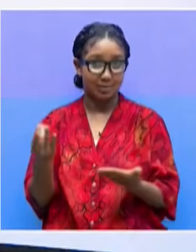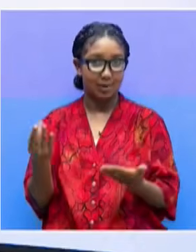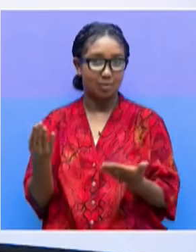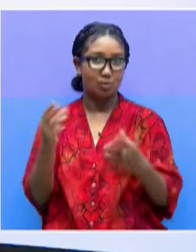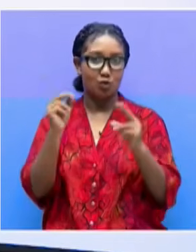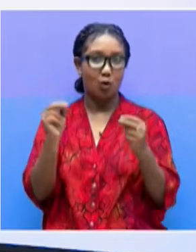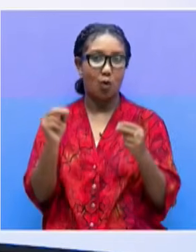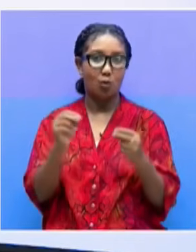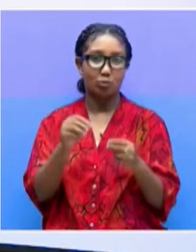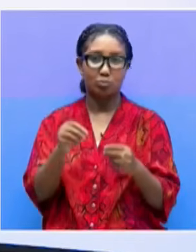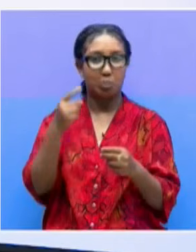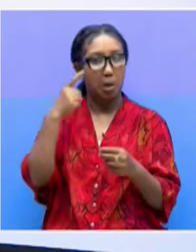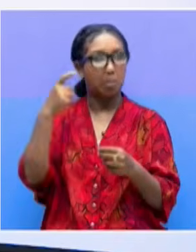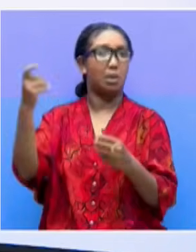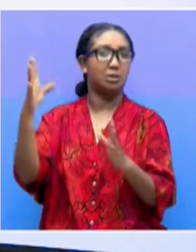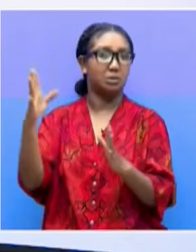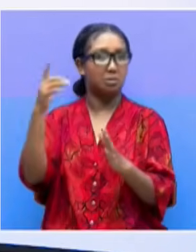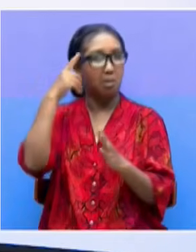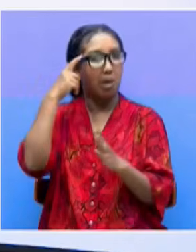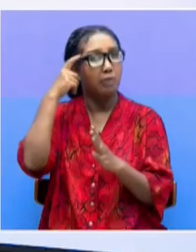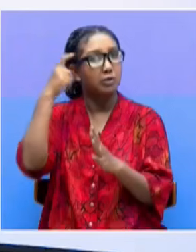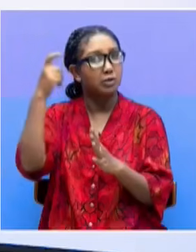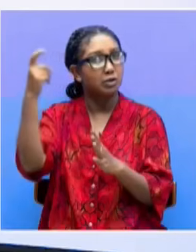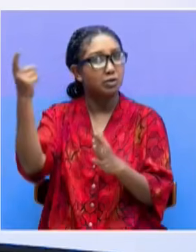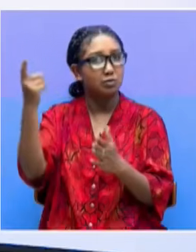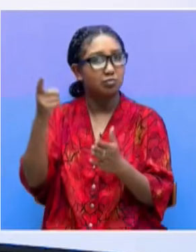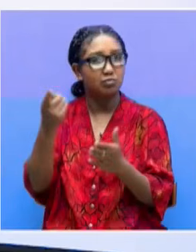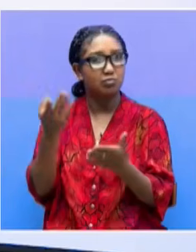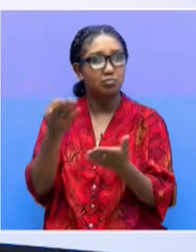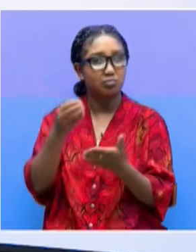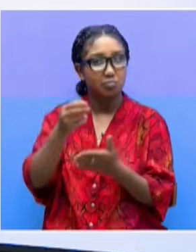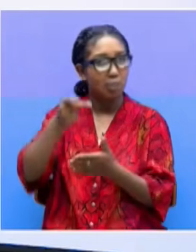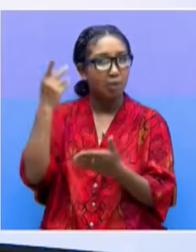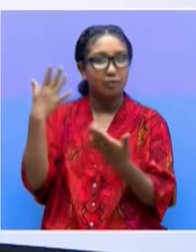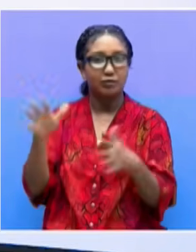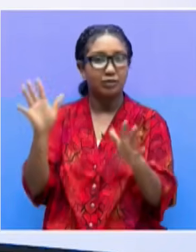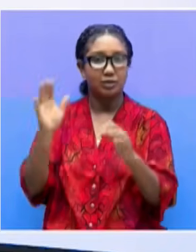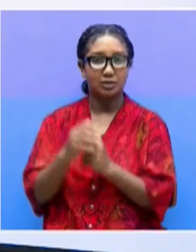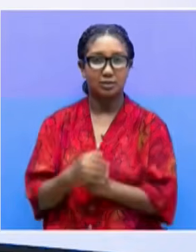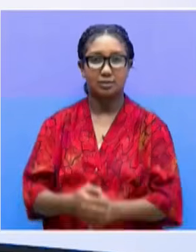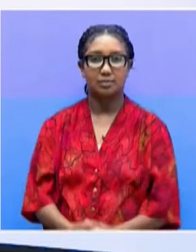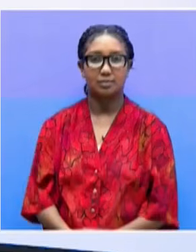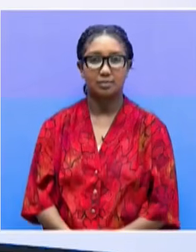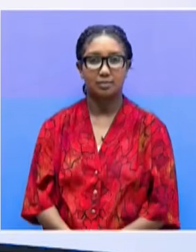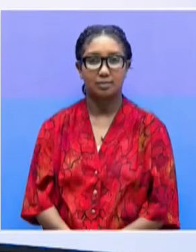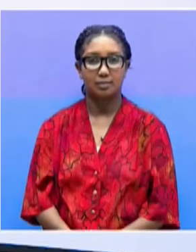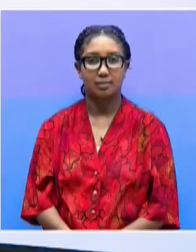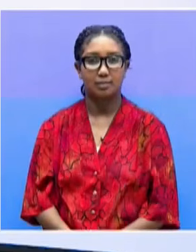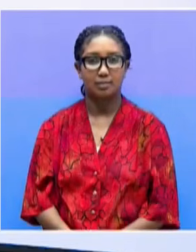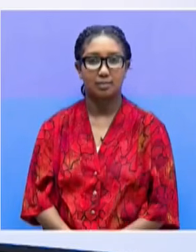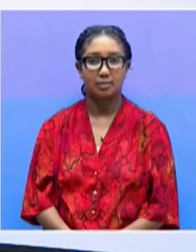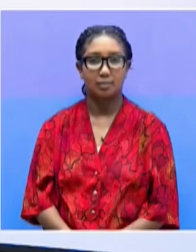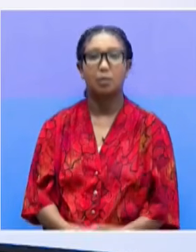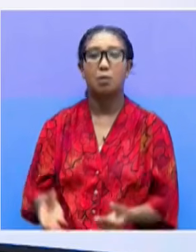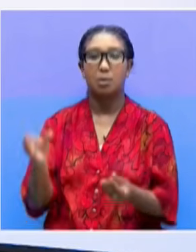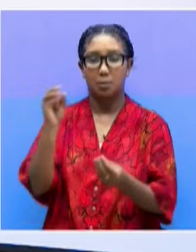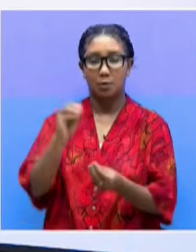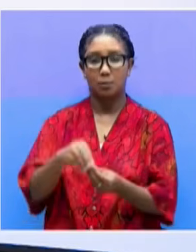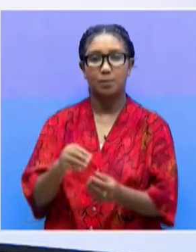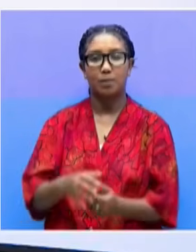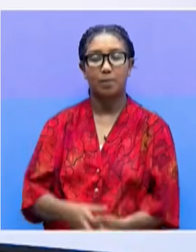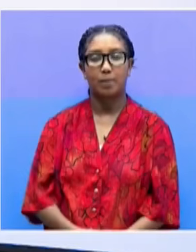No, it wasn't. Why? Because it was past. Yeah? One more